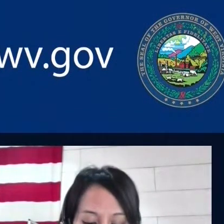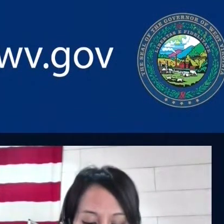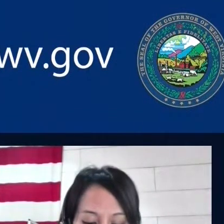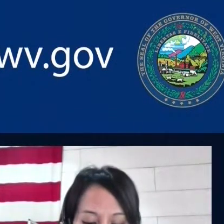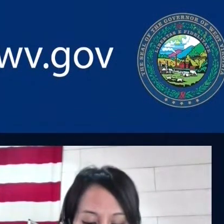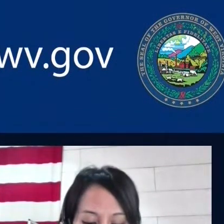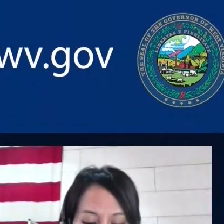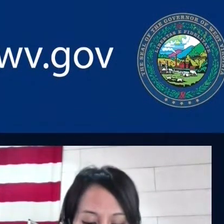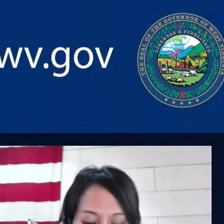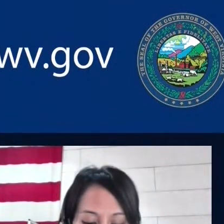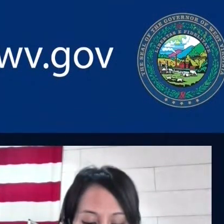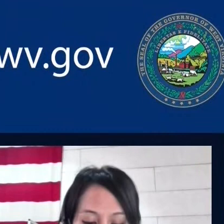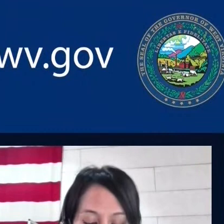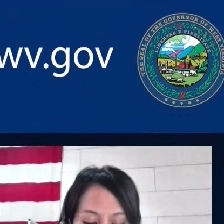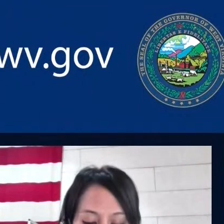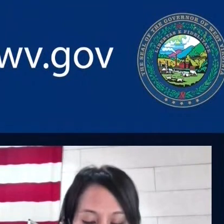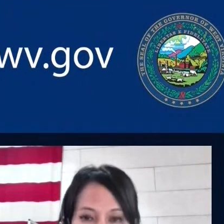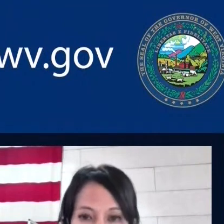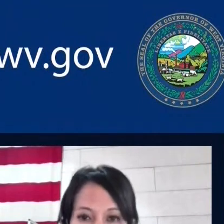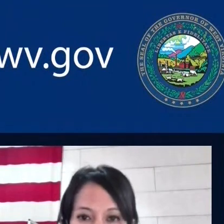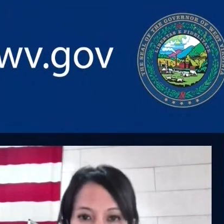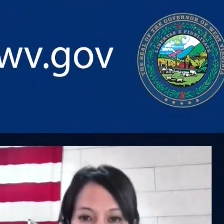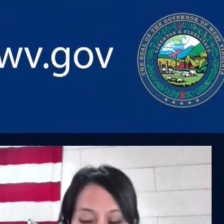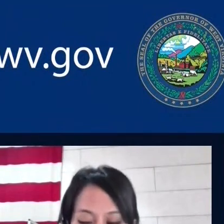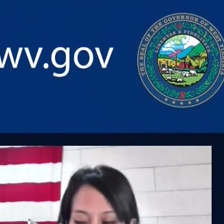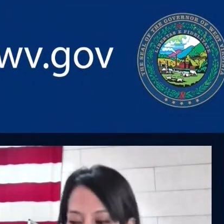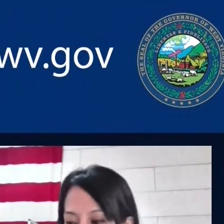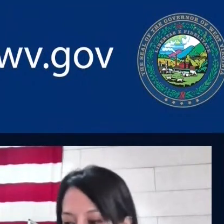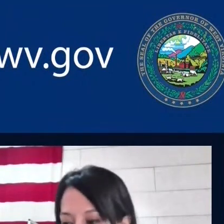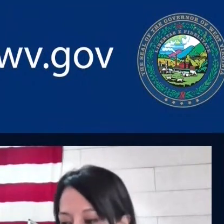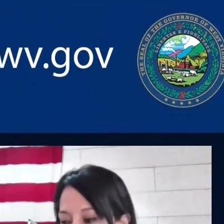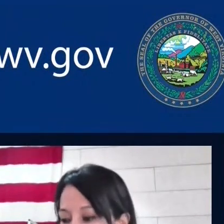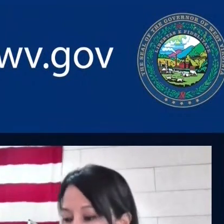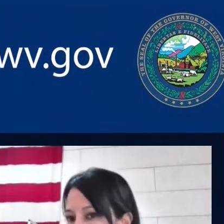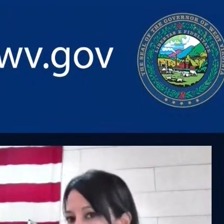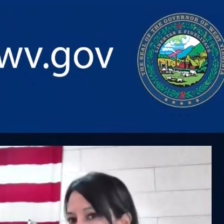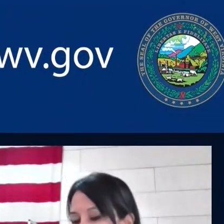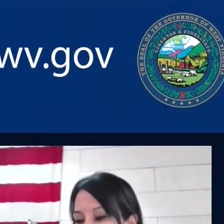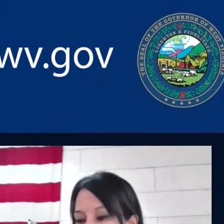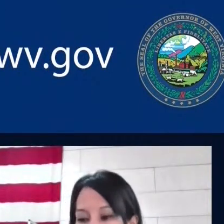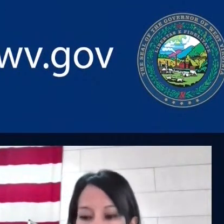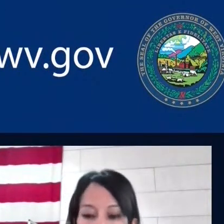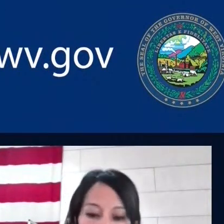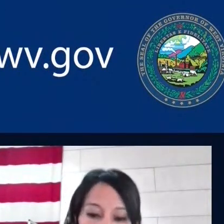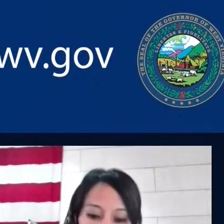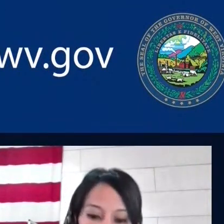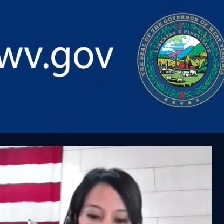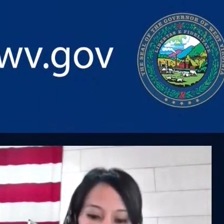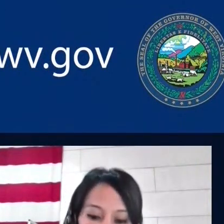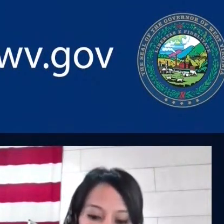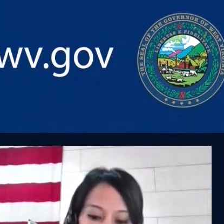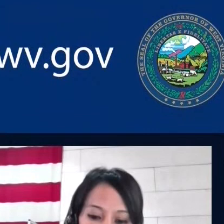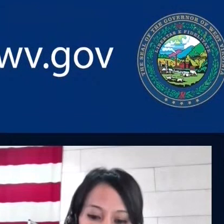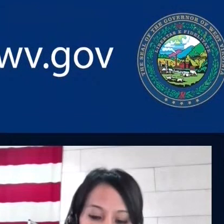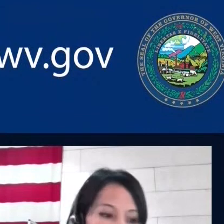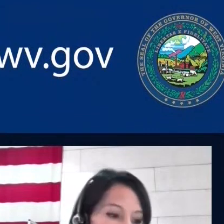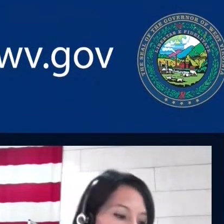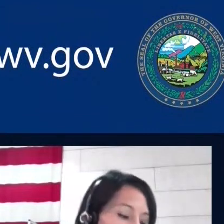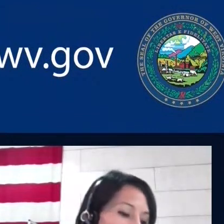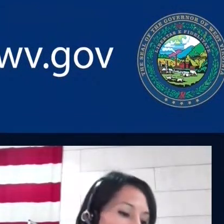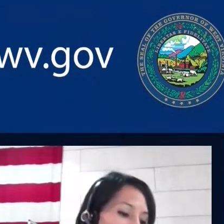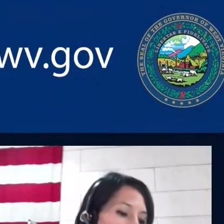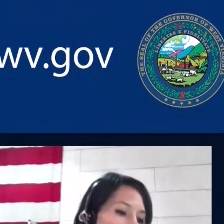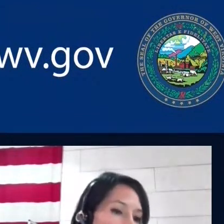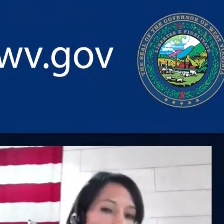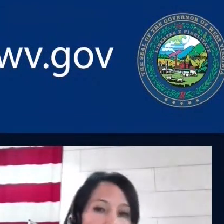easily spread, more infectious than the regular strain of COVID. Can you give me a scenario of what we would